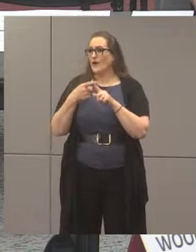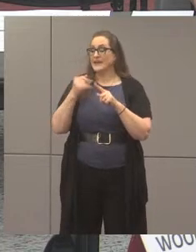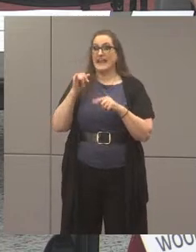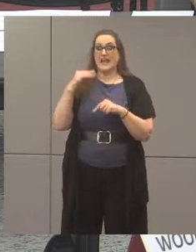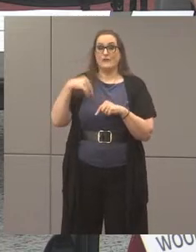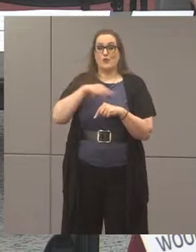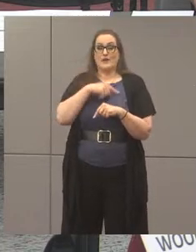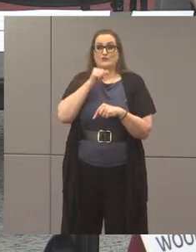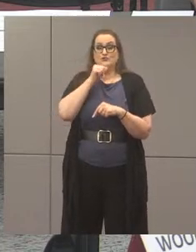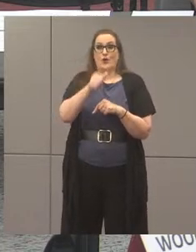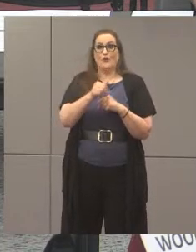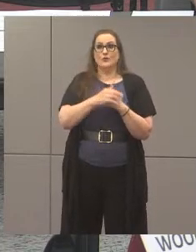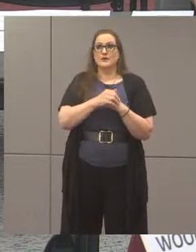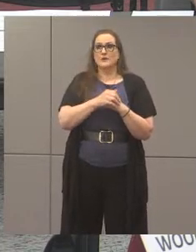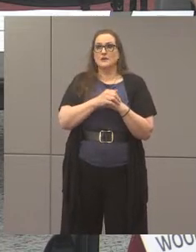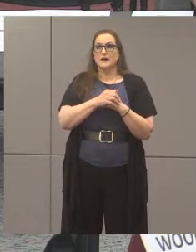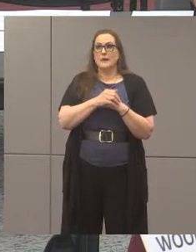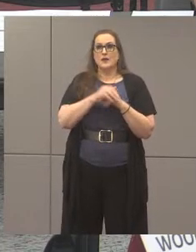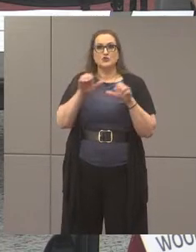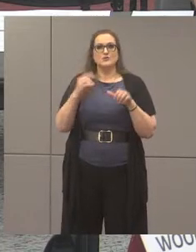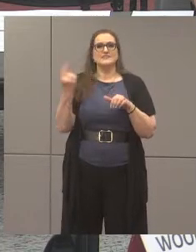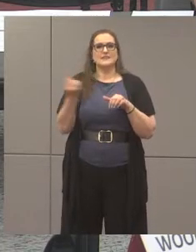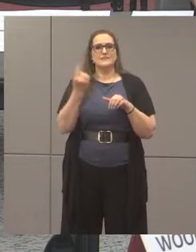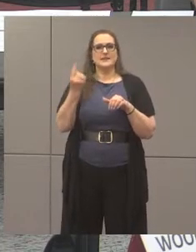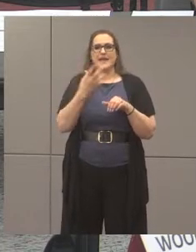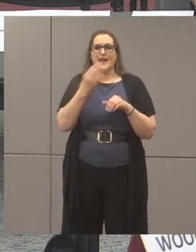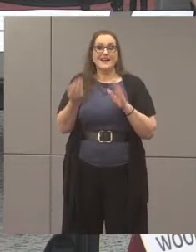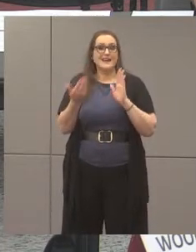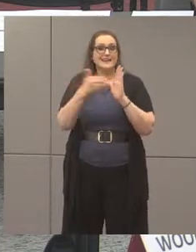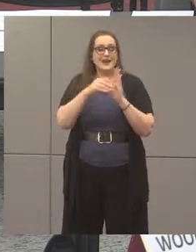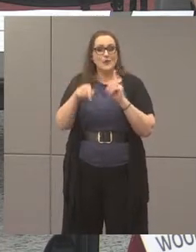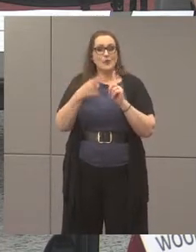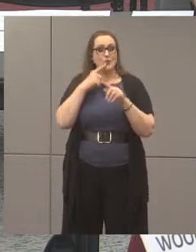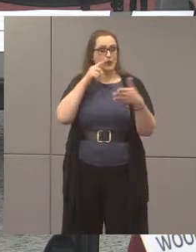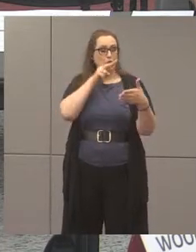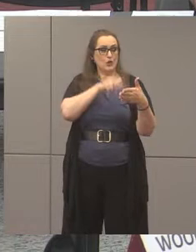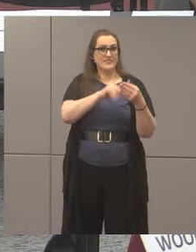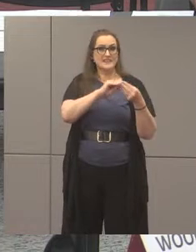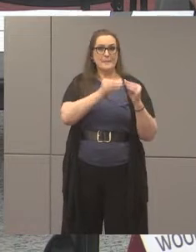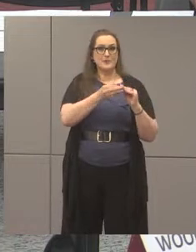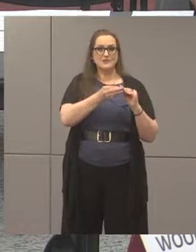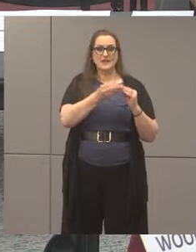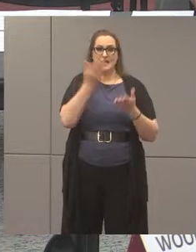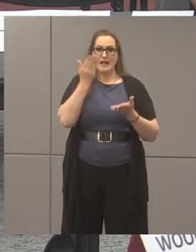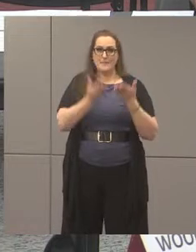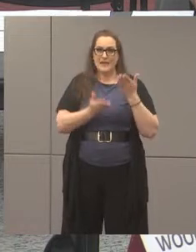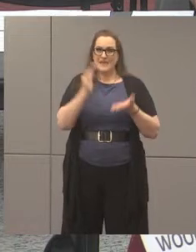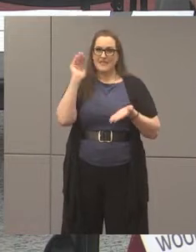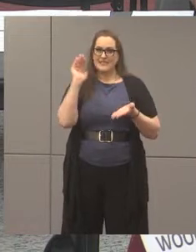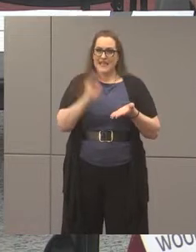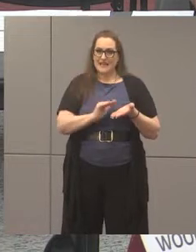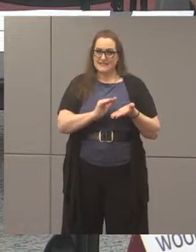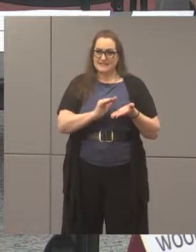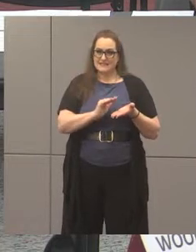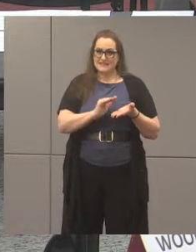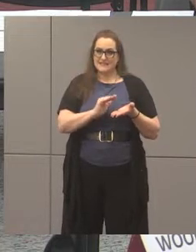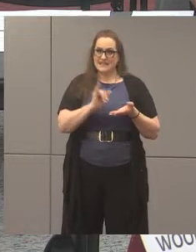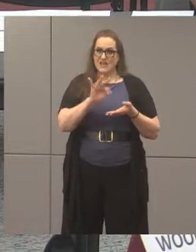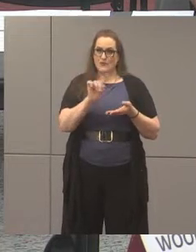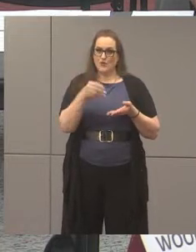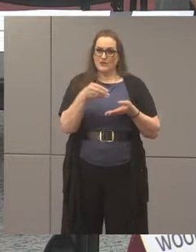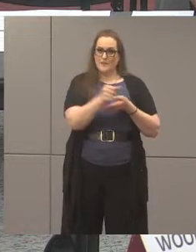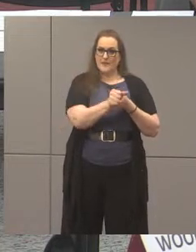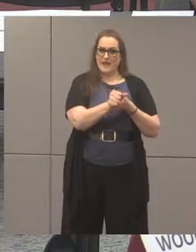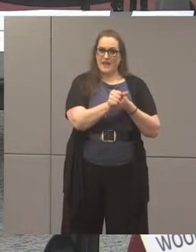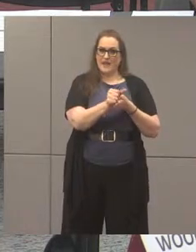if we don't do something. And again, when we take a look at the numbers, it may be less if we only pay